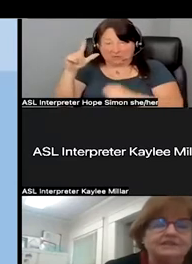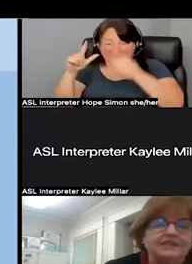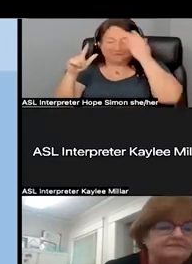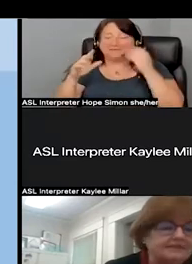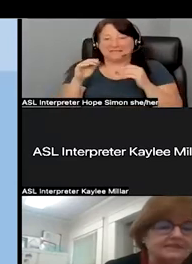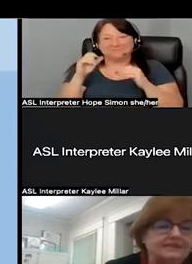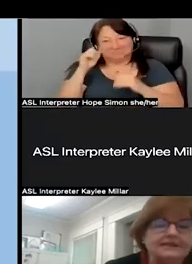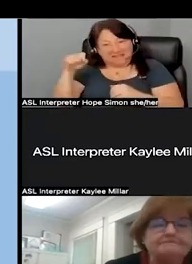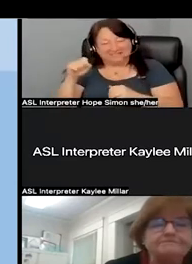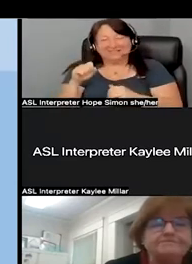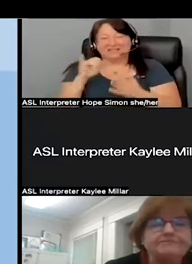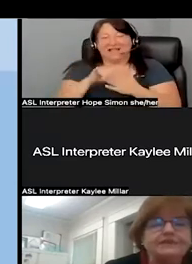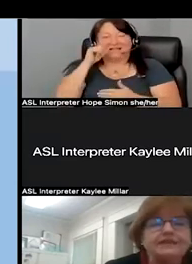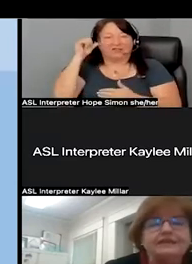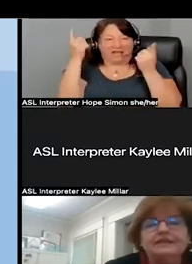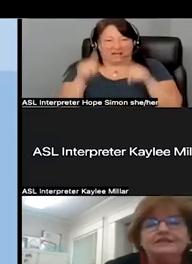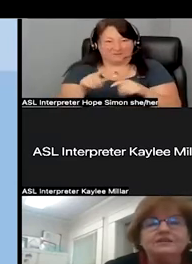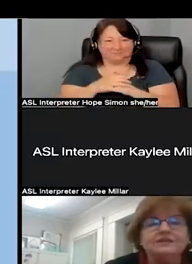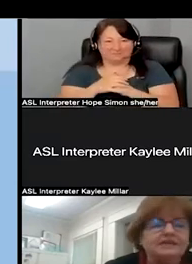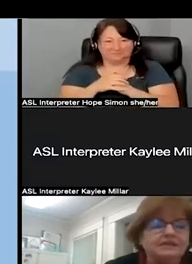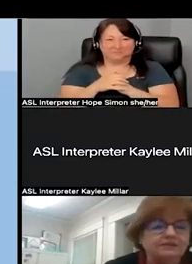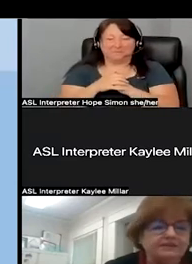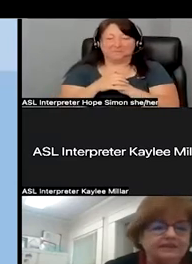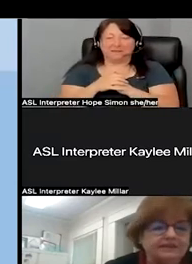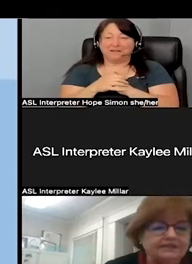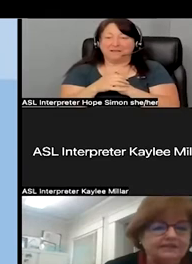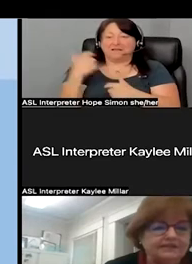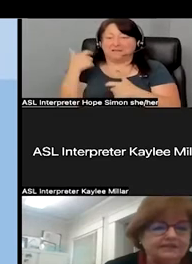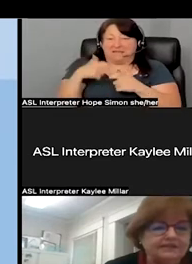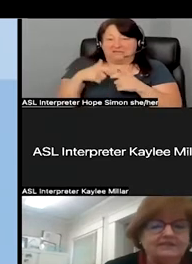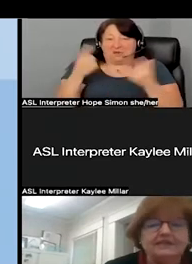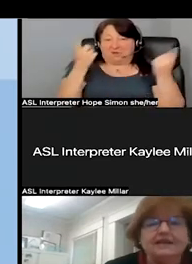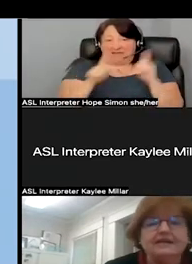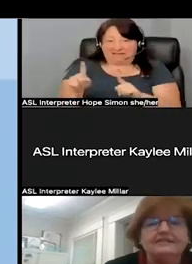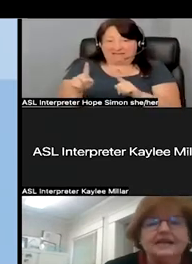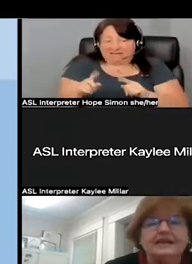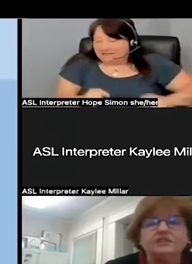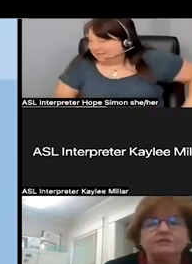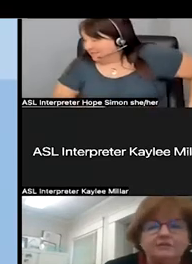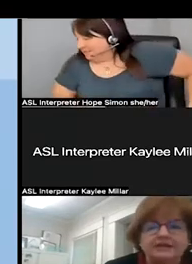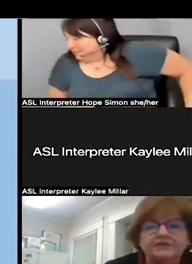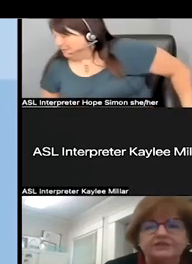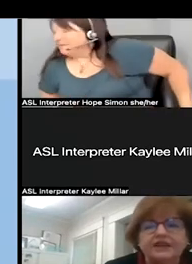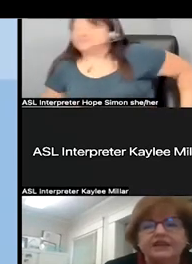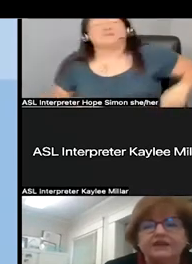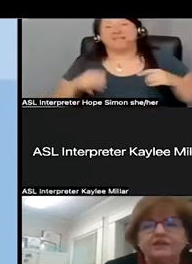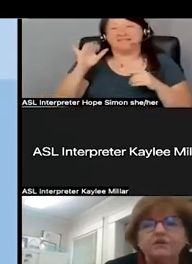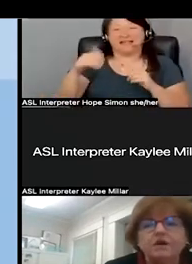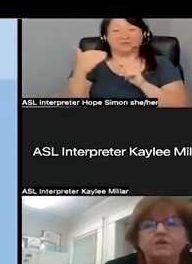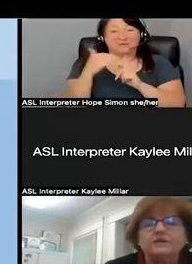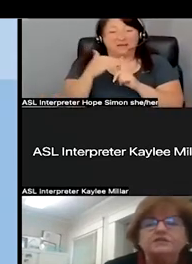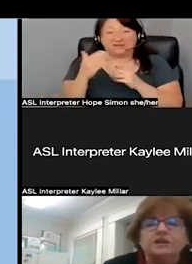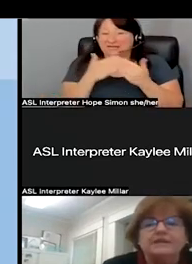was yesterday. Next slide. So the Mexico event is actually a reminder that